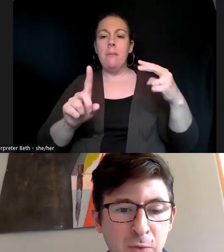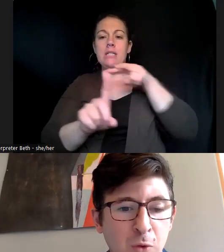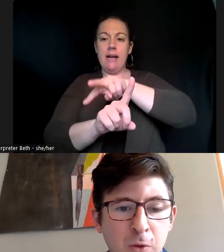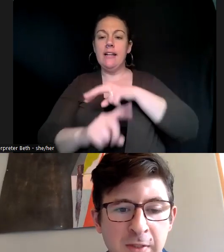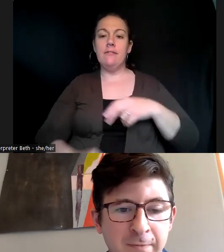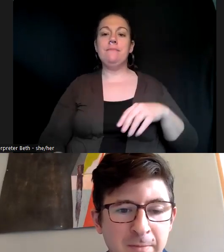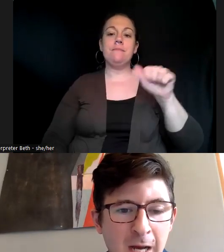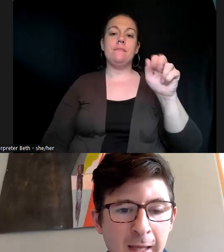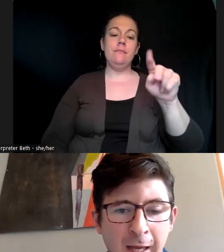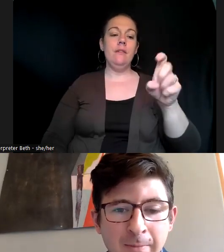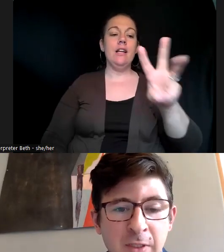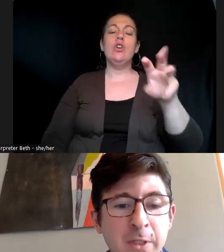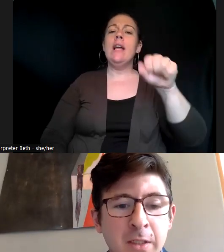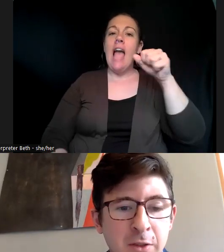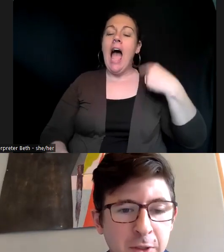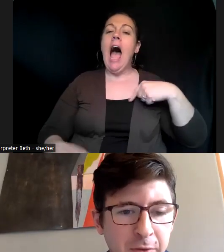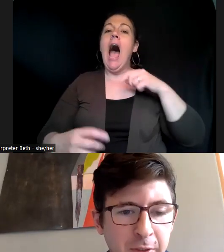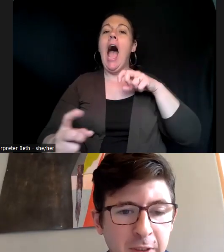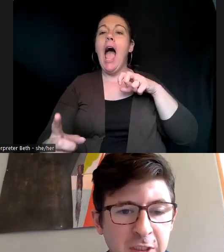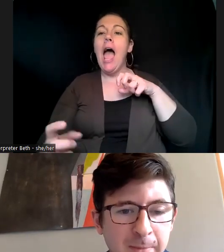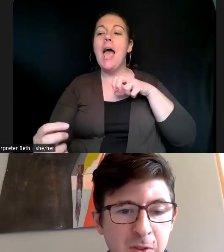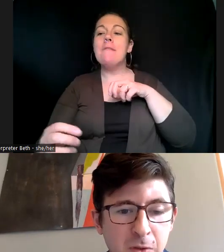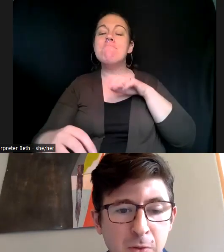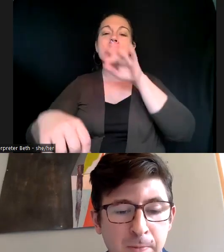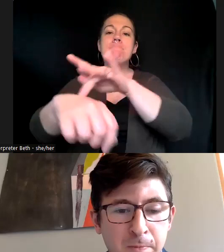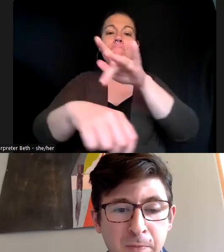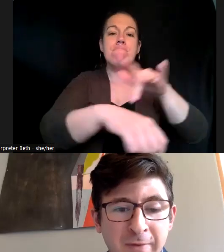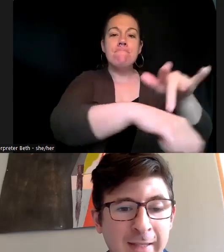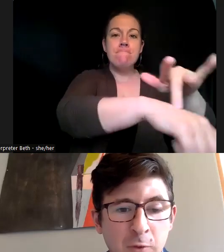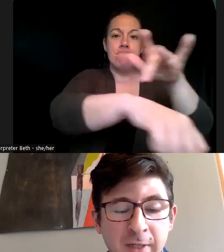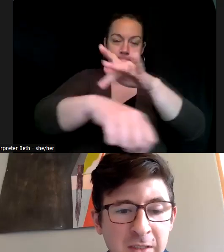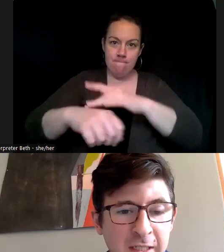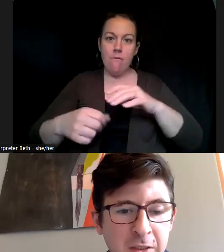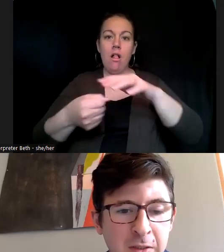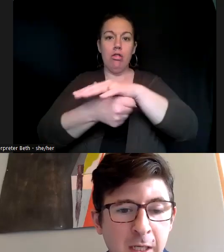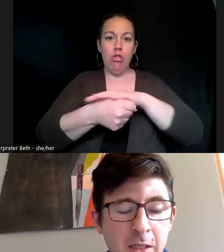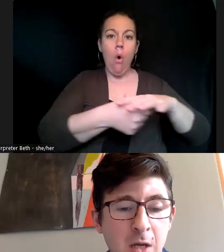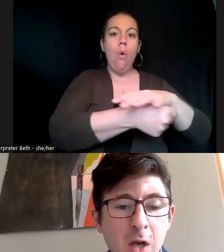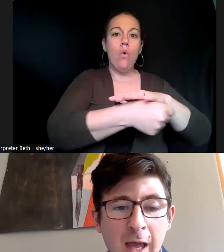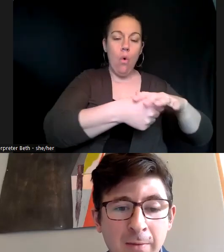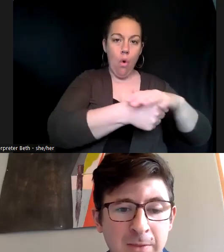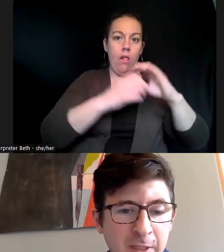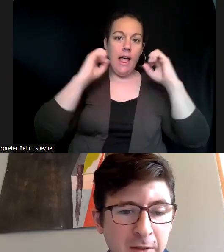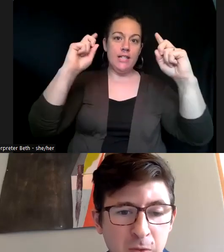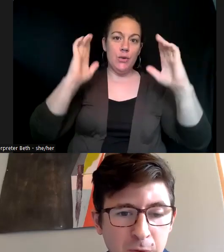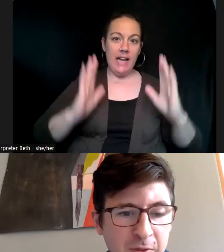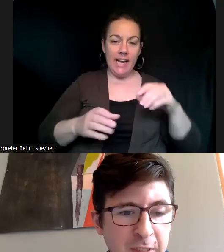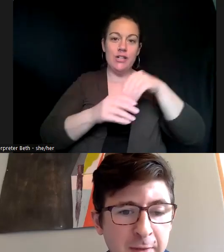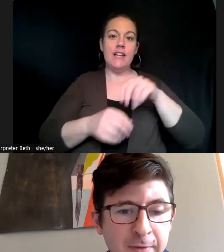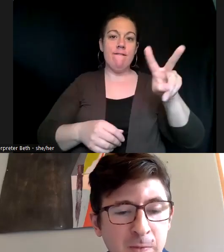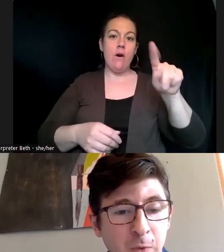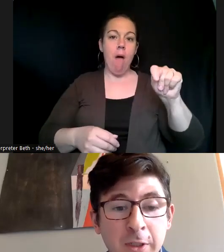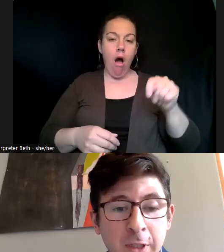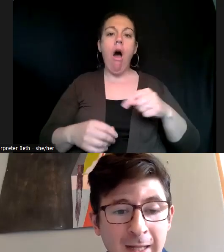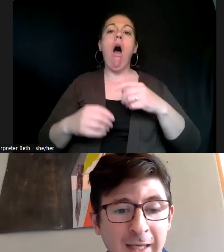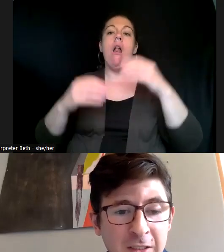our locals in Vermont and speaking to union leadership to provide them with presentations on how much money their schools